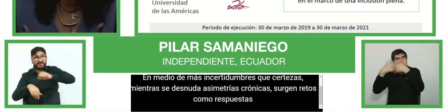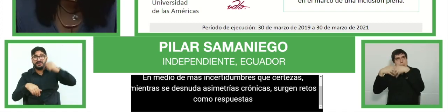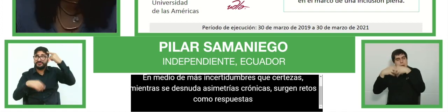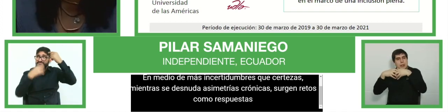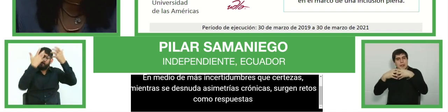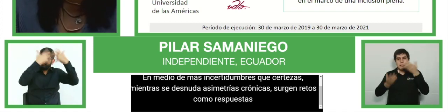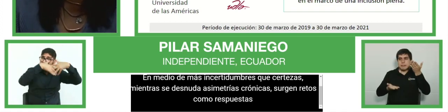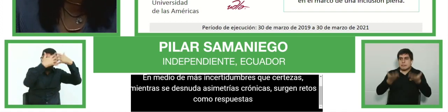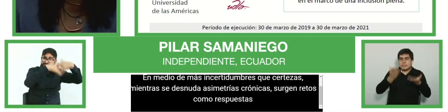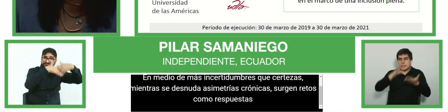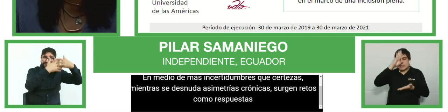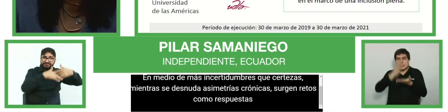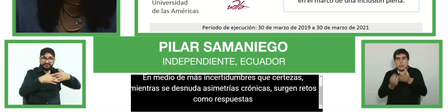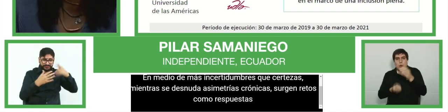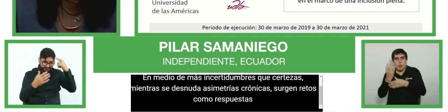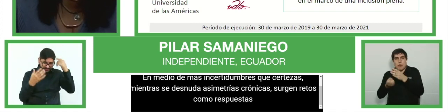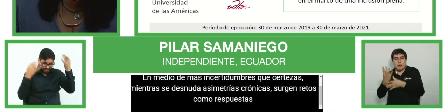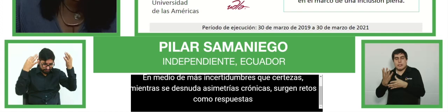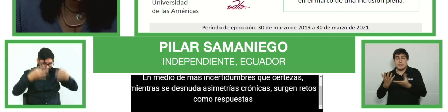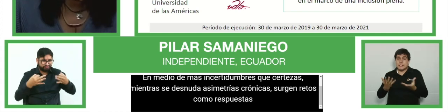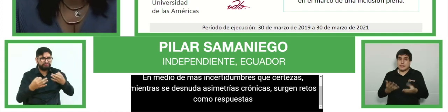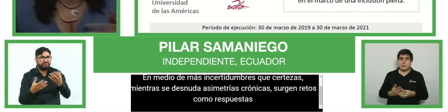On the other side,